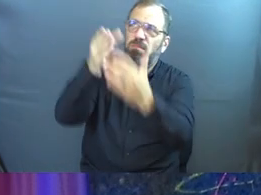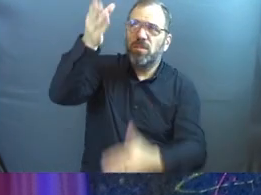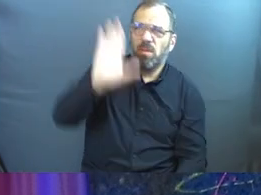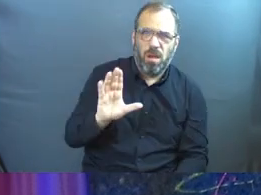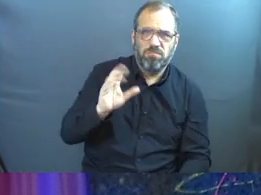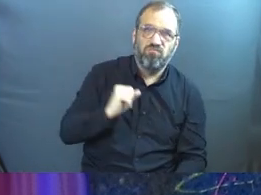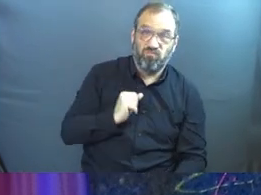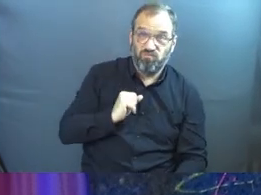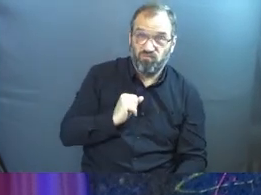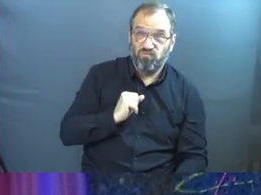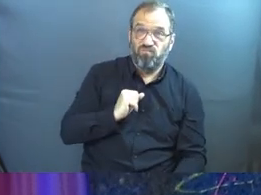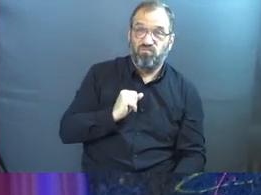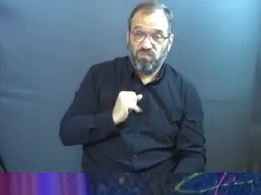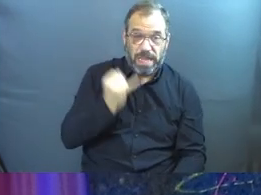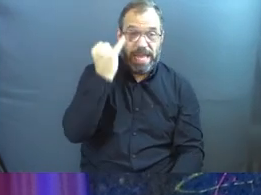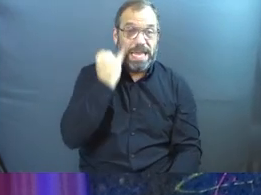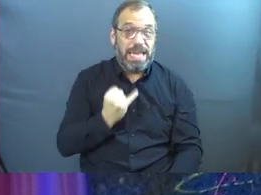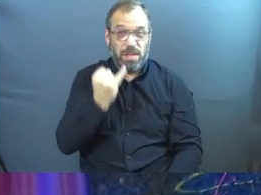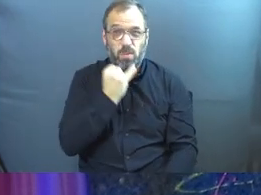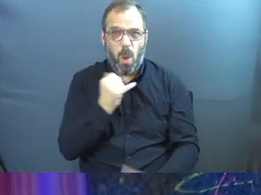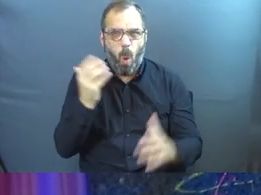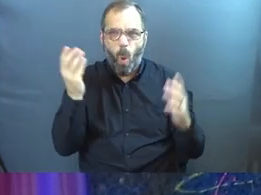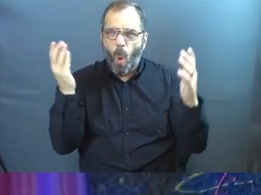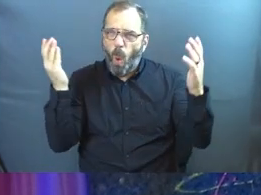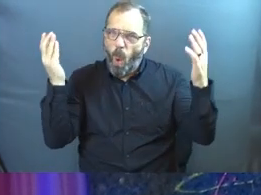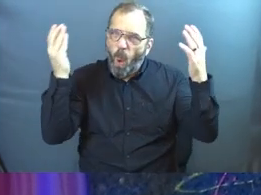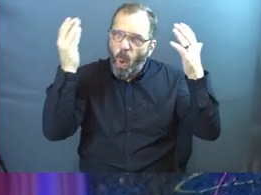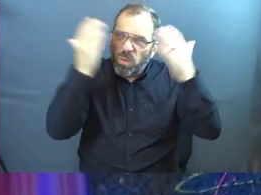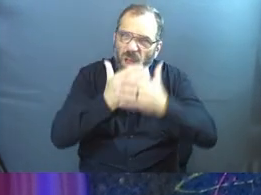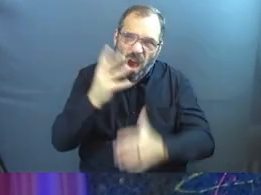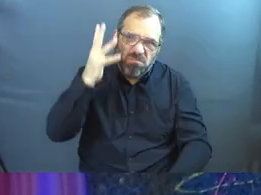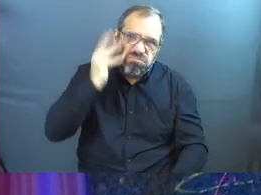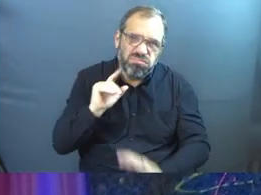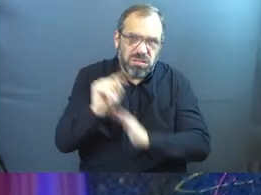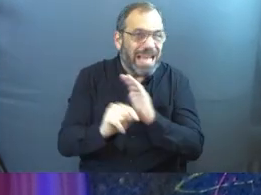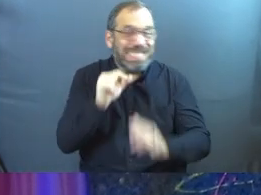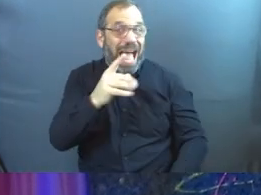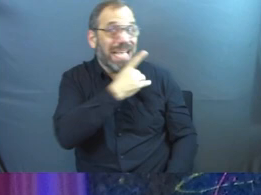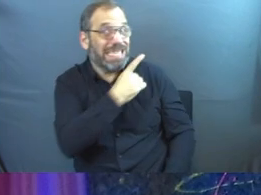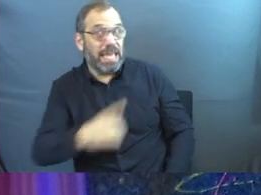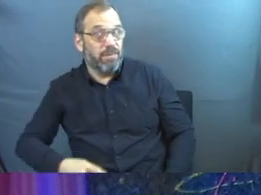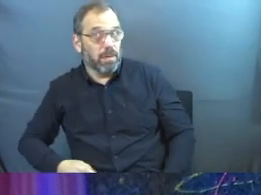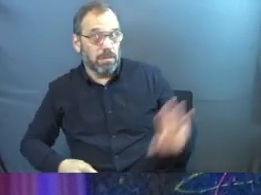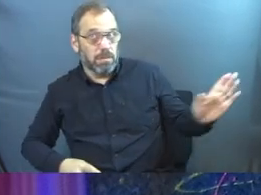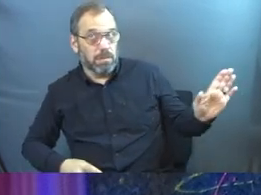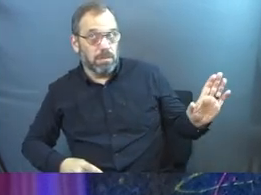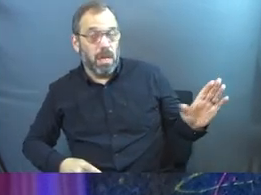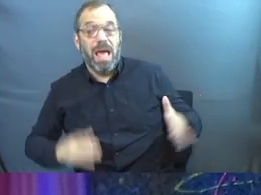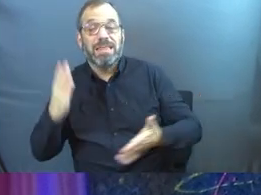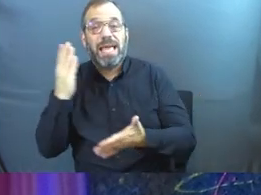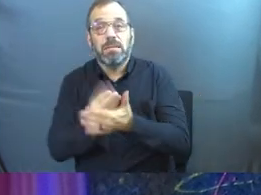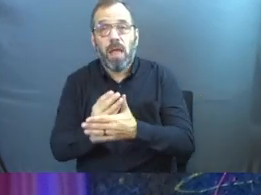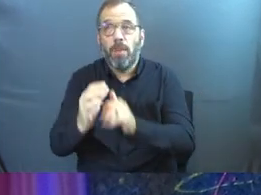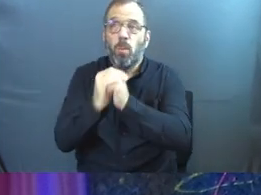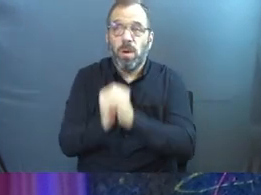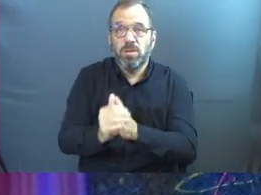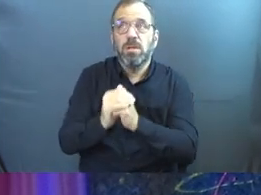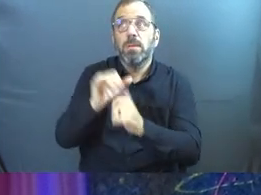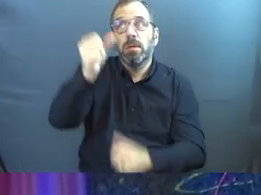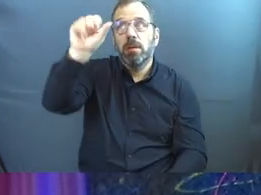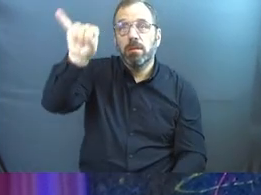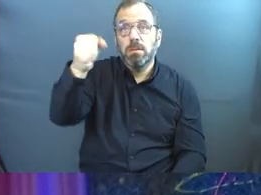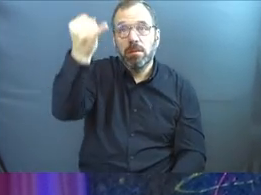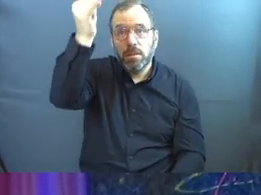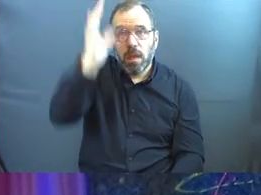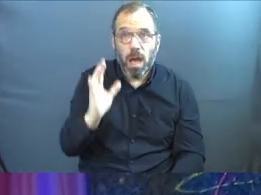Israel was in a dark time. Again, it was not the days of David. They had stopped worshiping Yahweh primarily, and